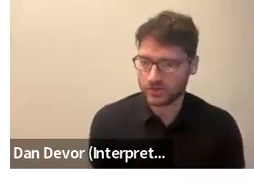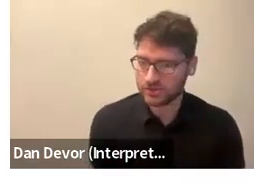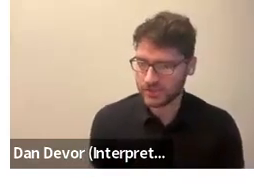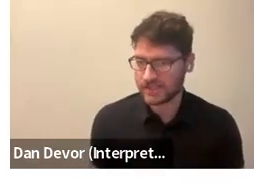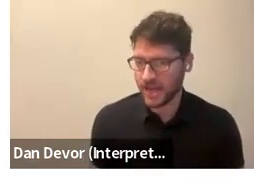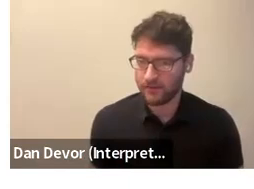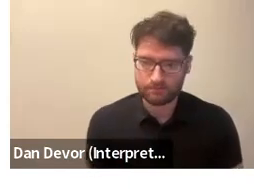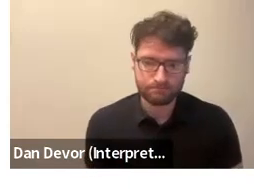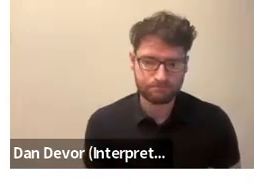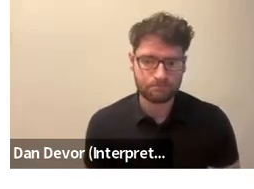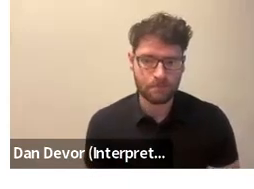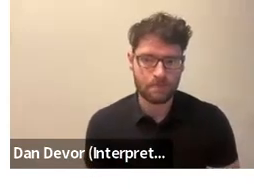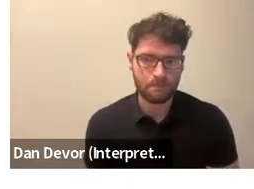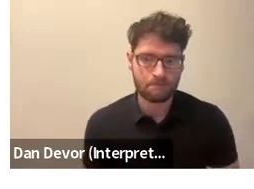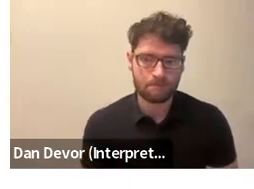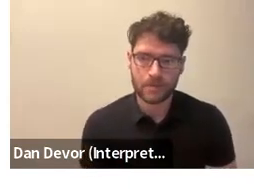a language needs to have.